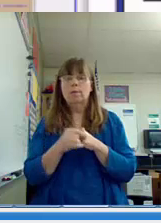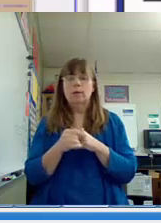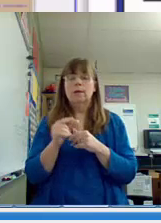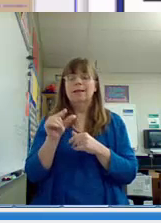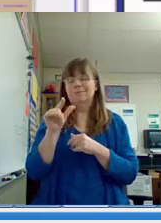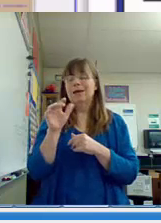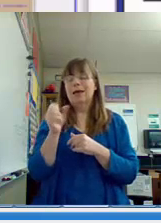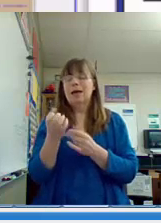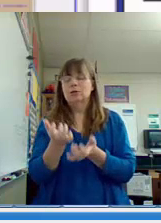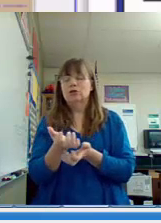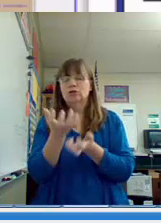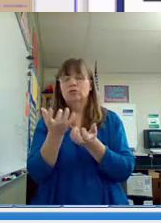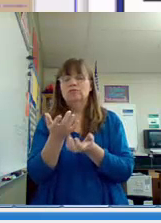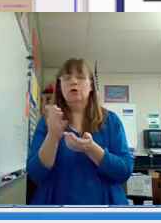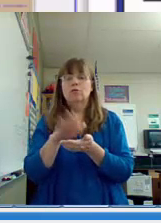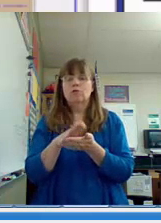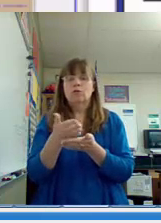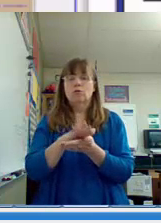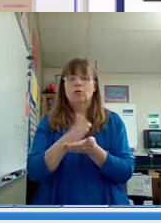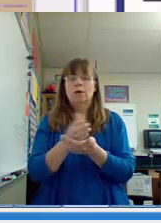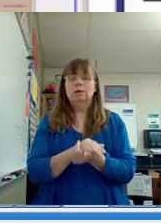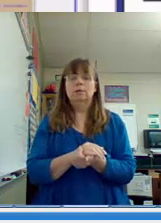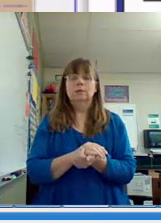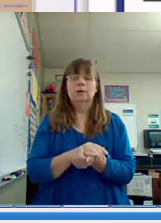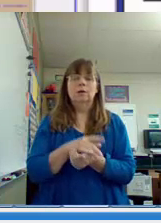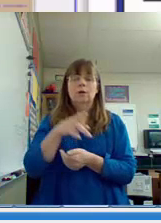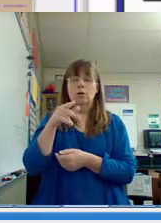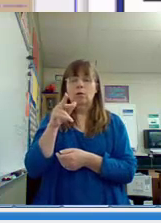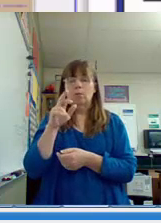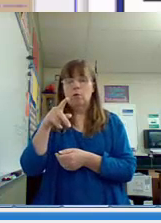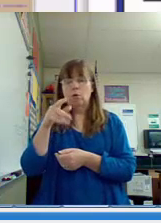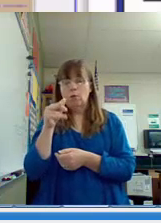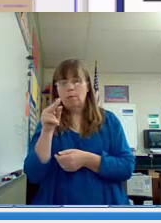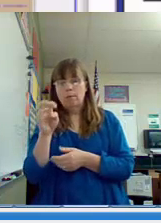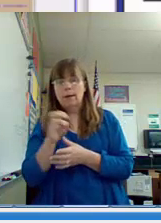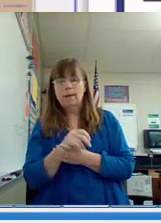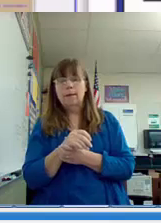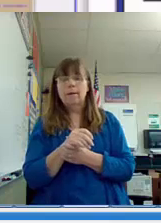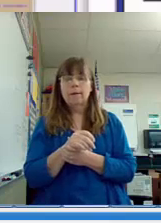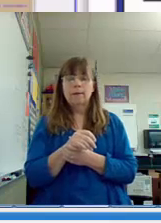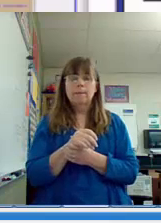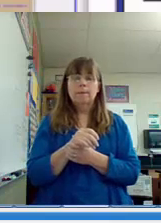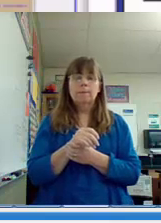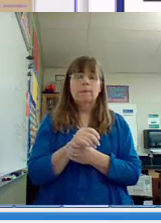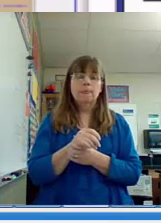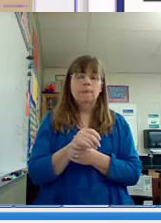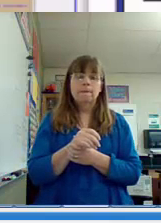grills, like propane. That's a non-renewable source. If I can get it over there.